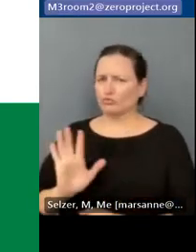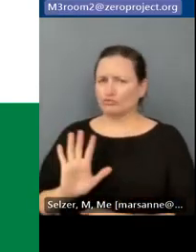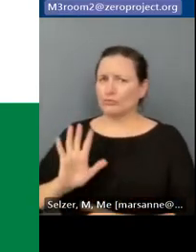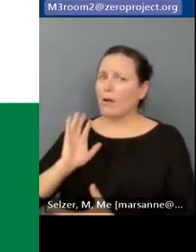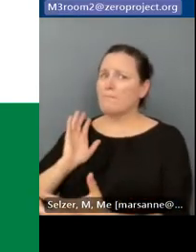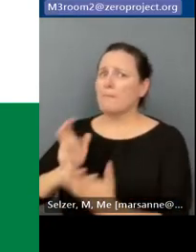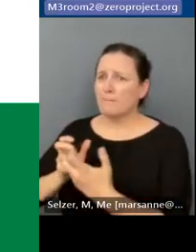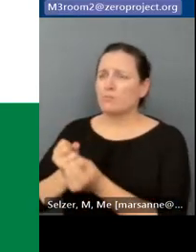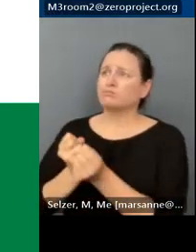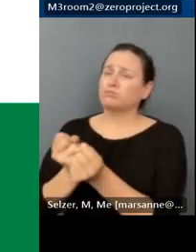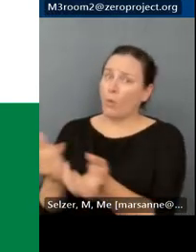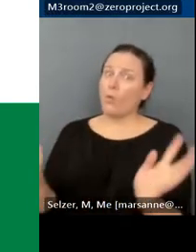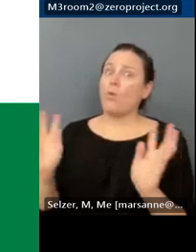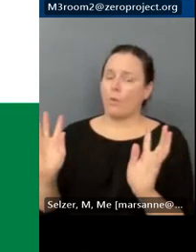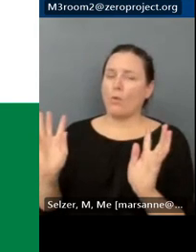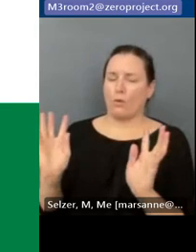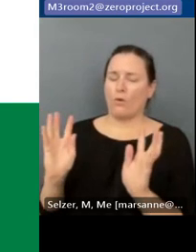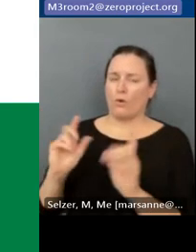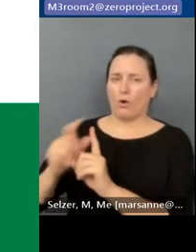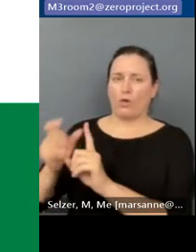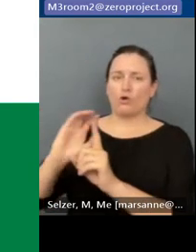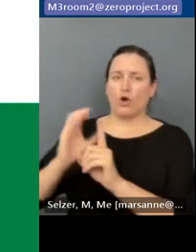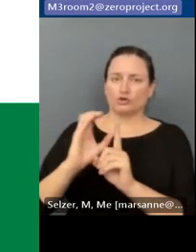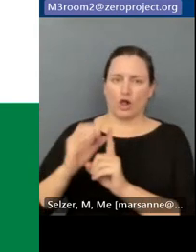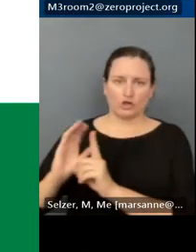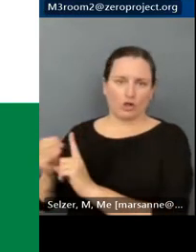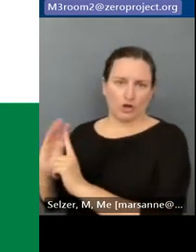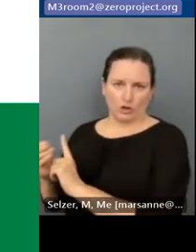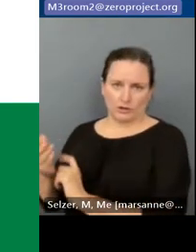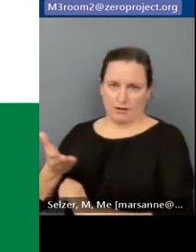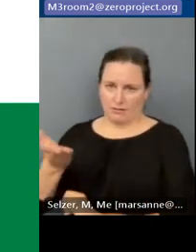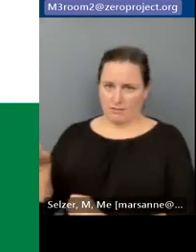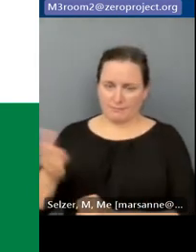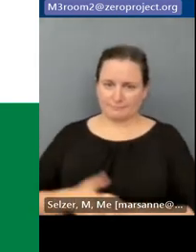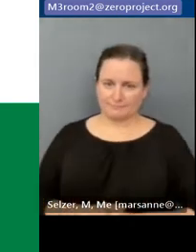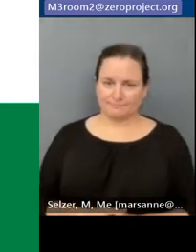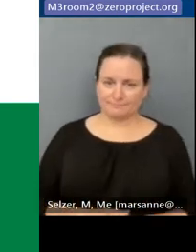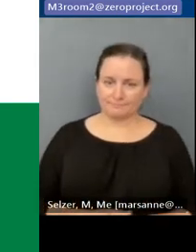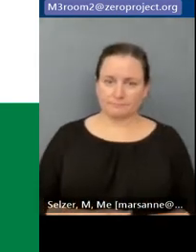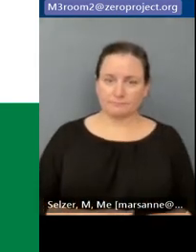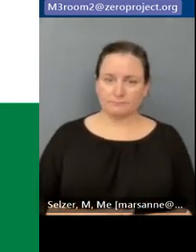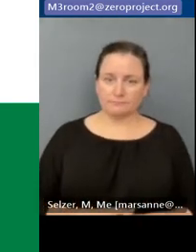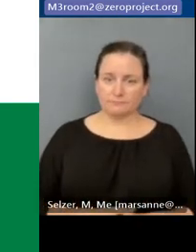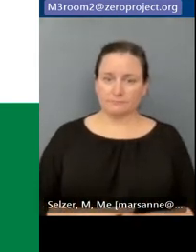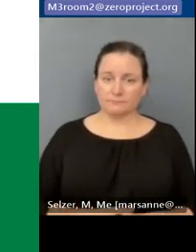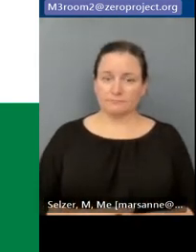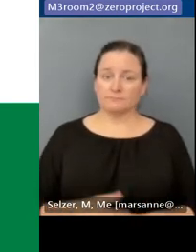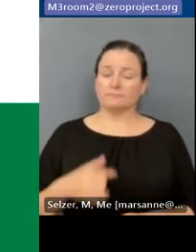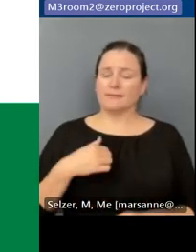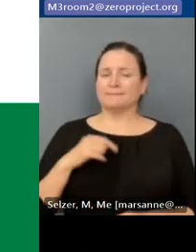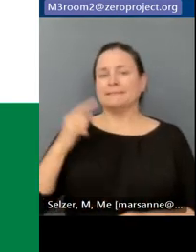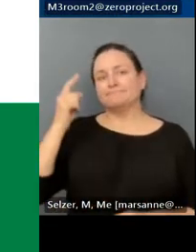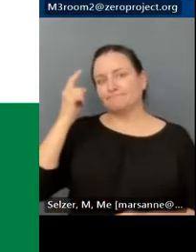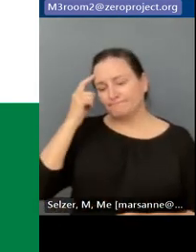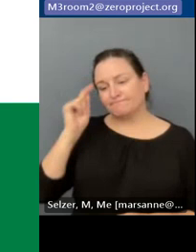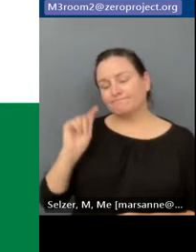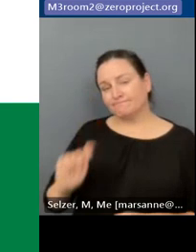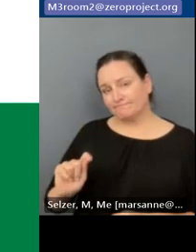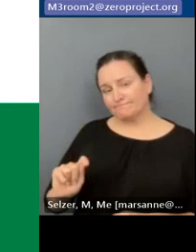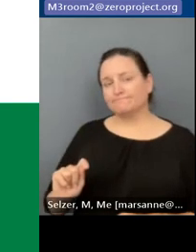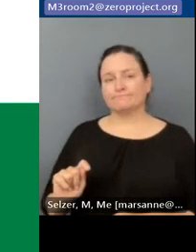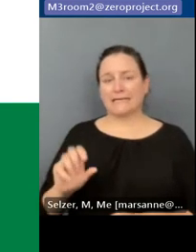Digvijay, my lead, is convinced that STEM is our finest opportunity